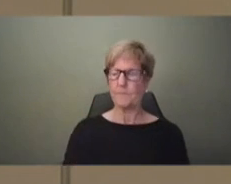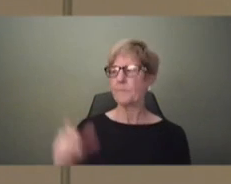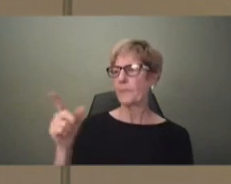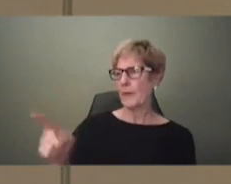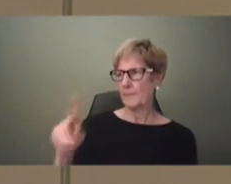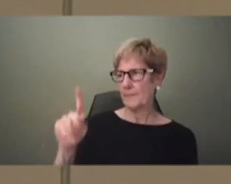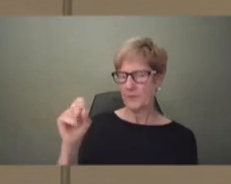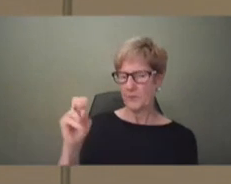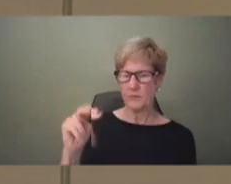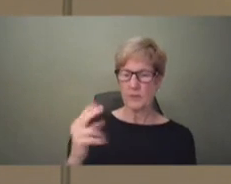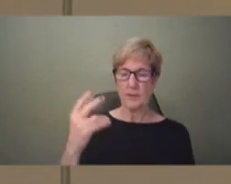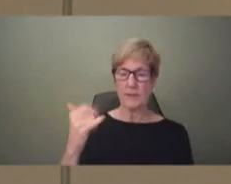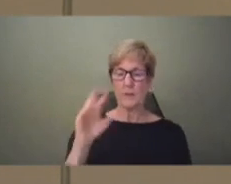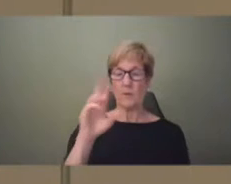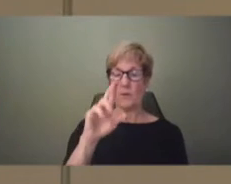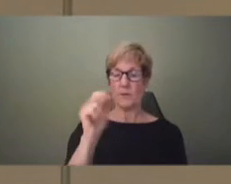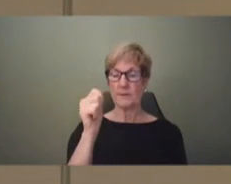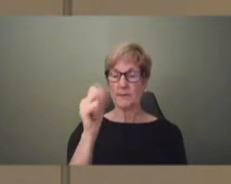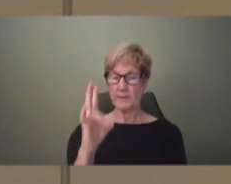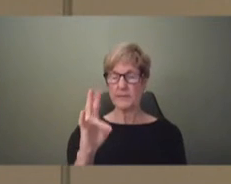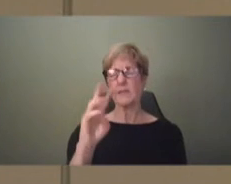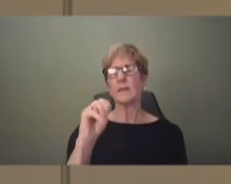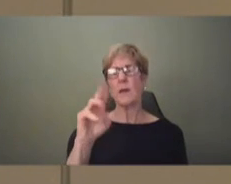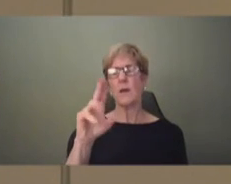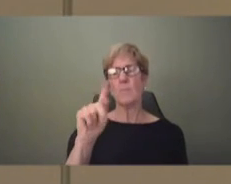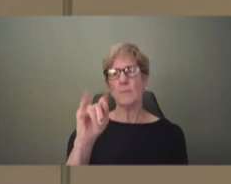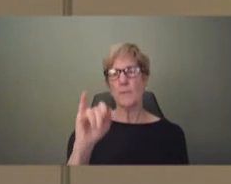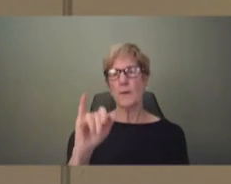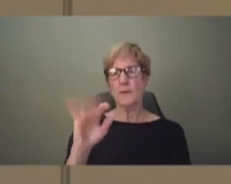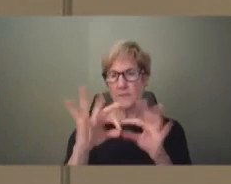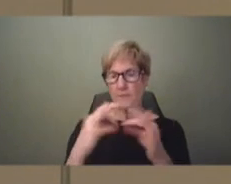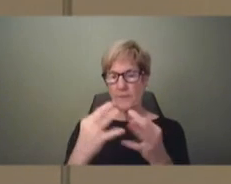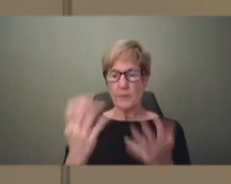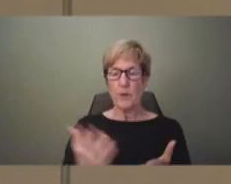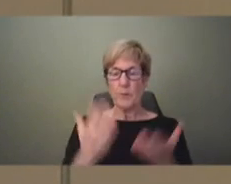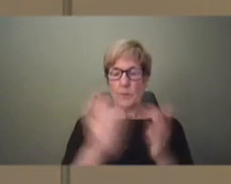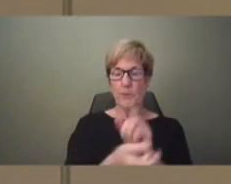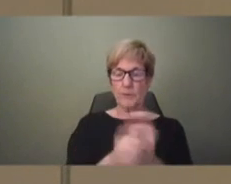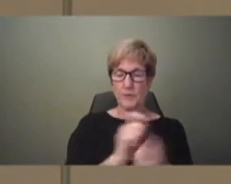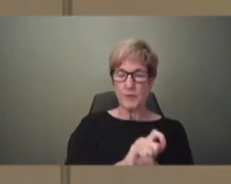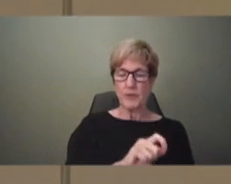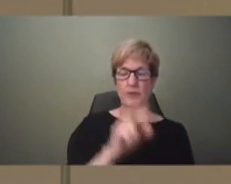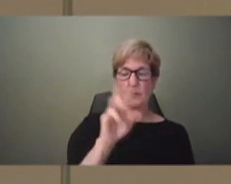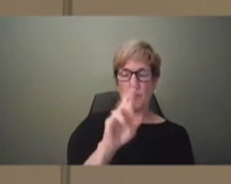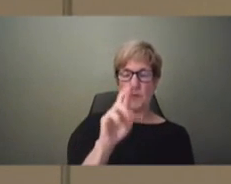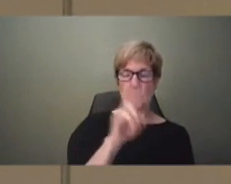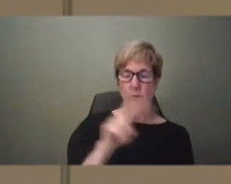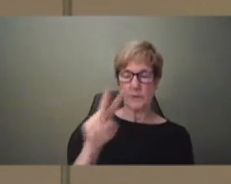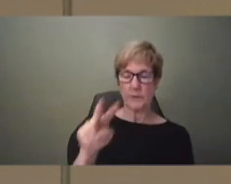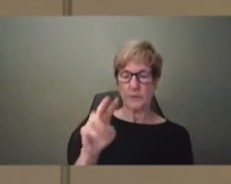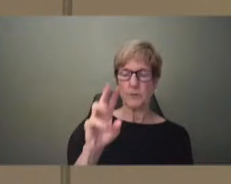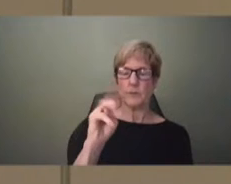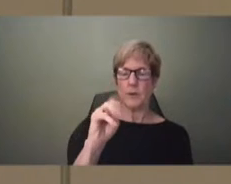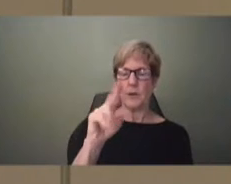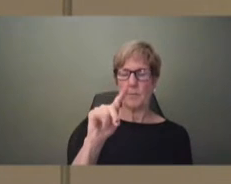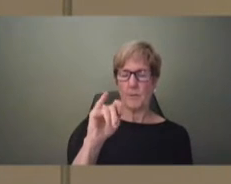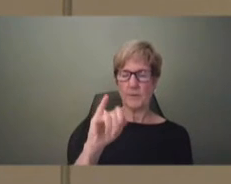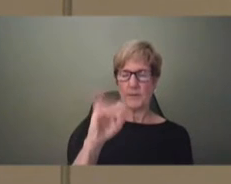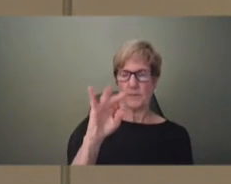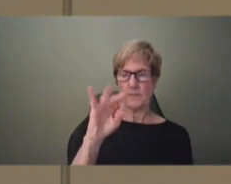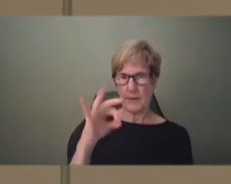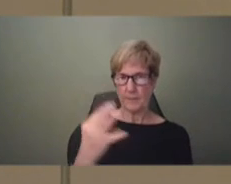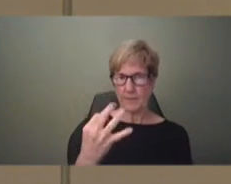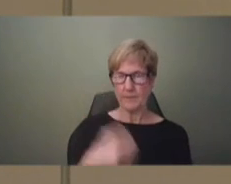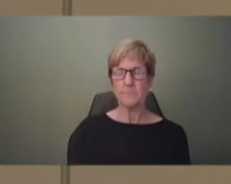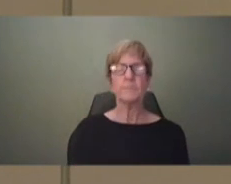2022-23 multif family residential conditional and the proposed zoning is R22 multif family residential conditional staff recommends approval of this petition